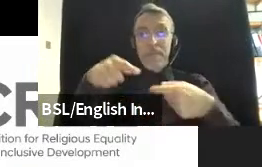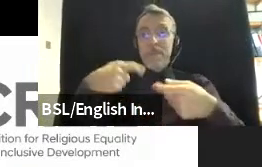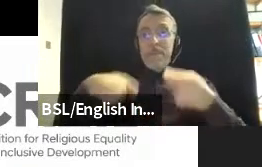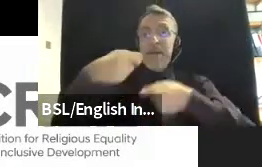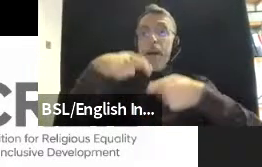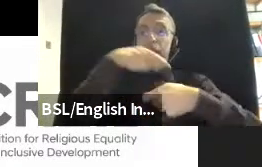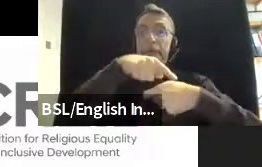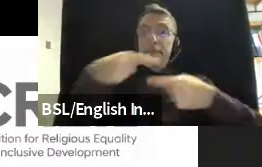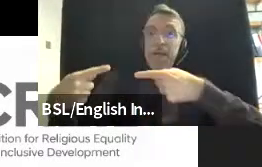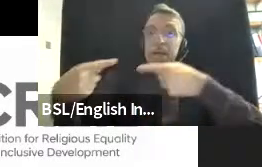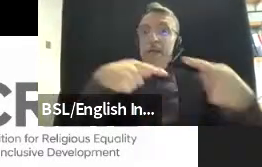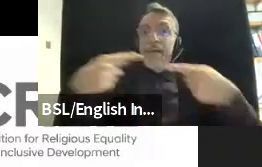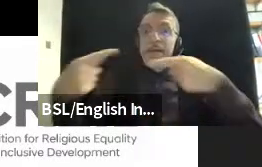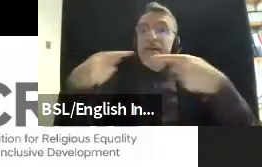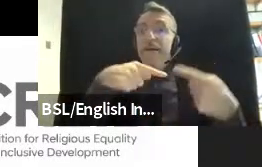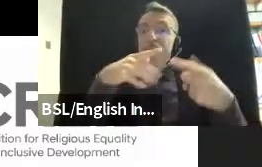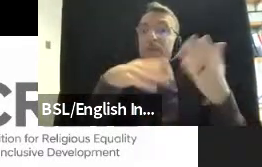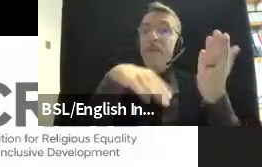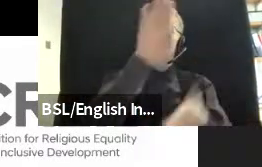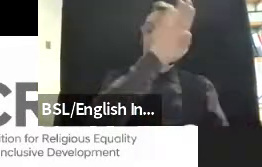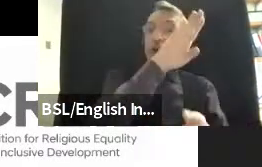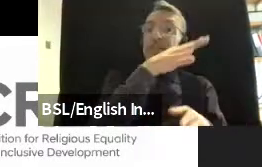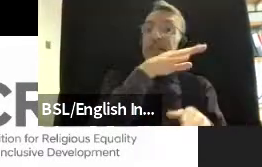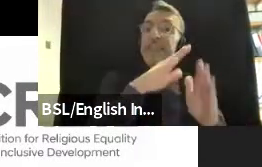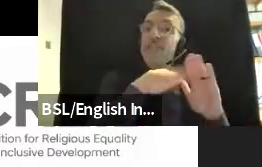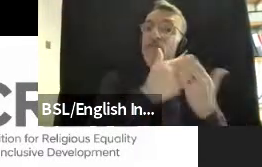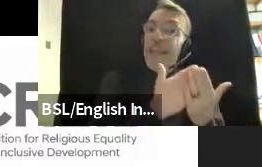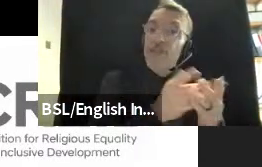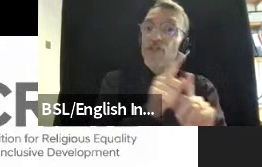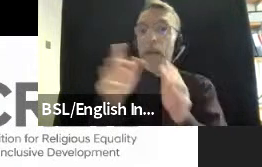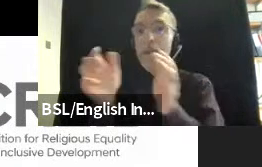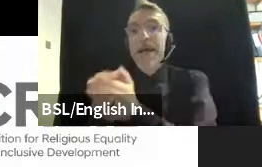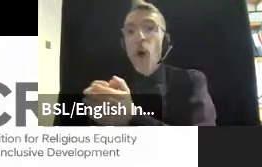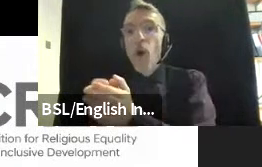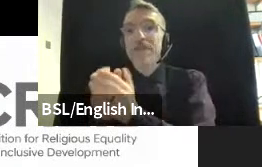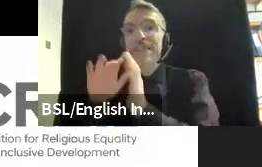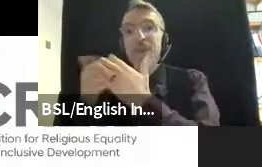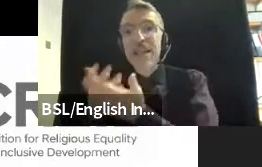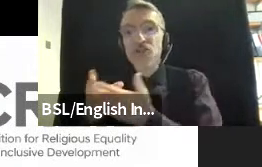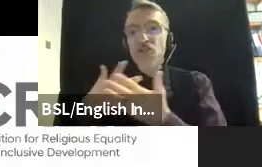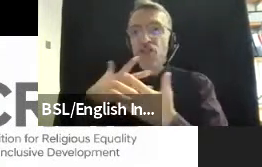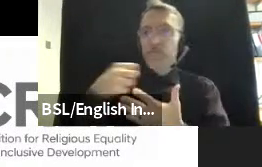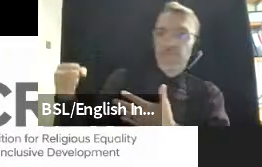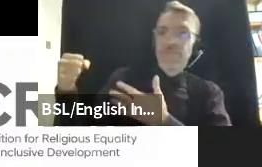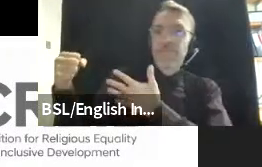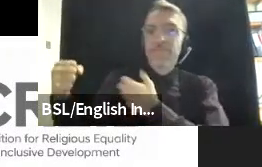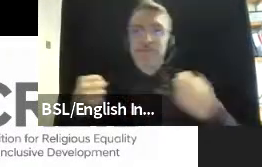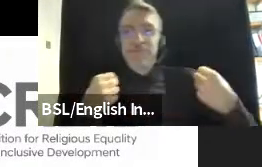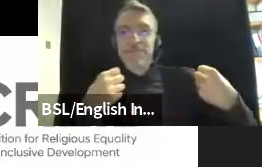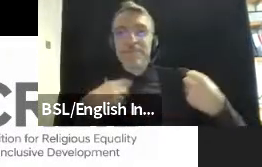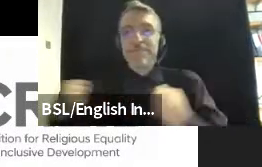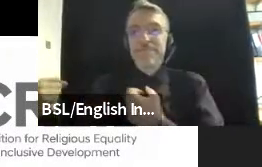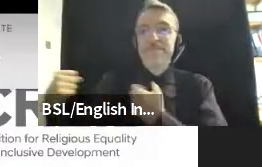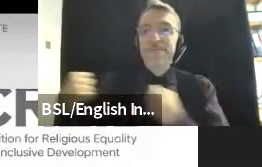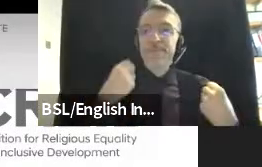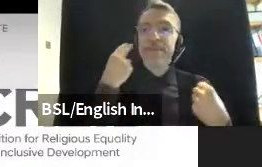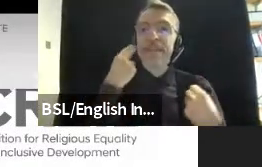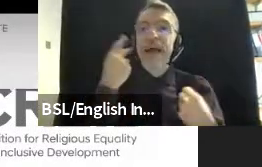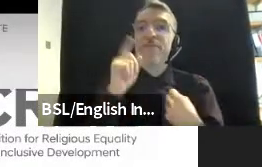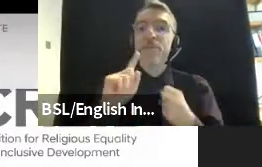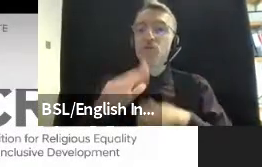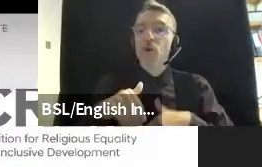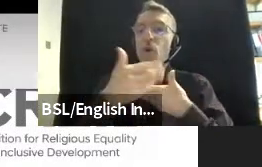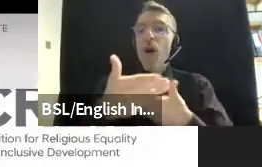between majority religious group and the minority religious group. And this competition led to a provision